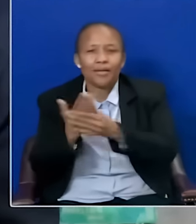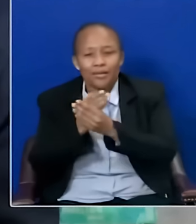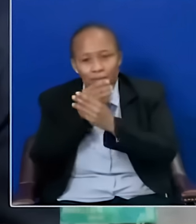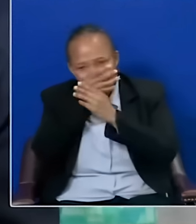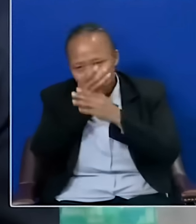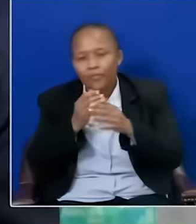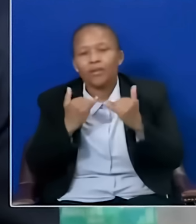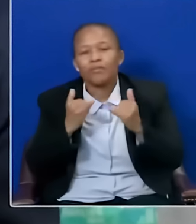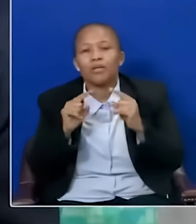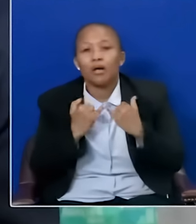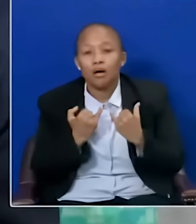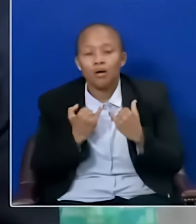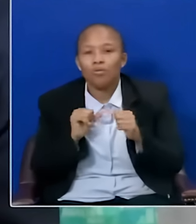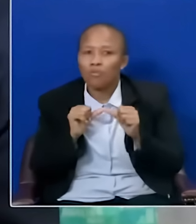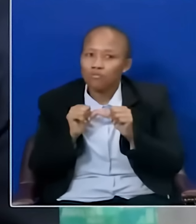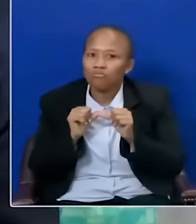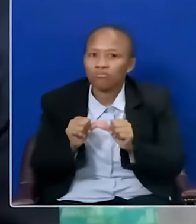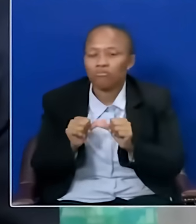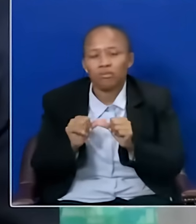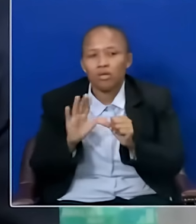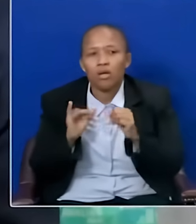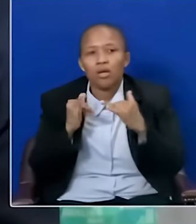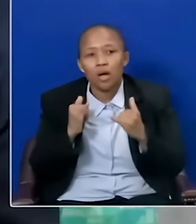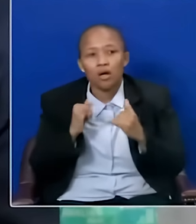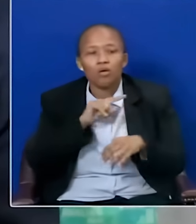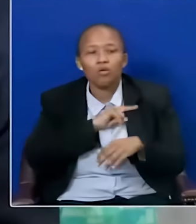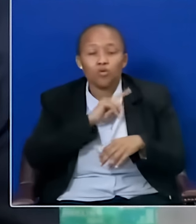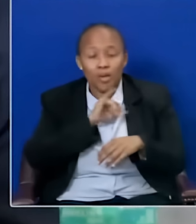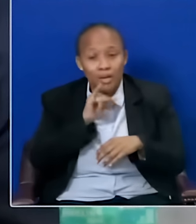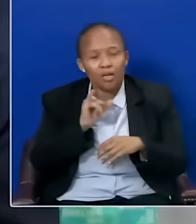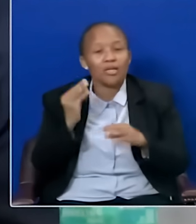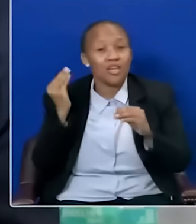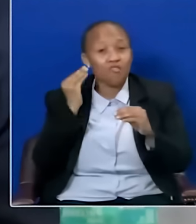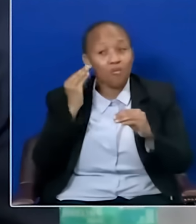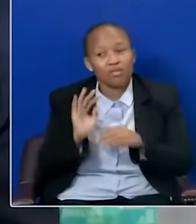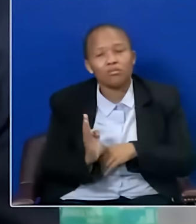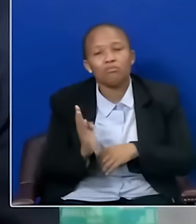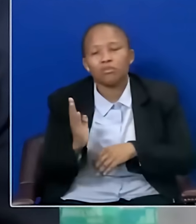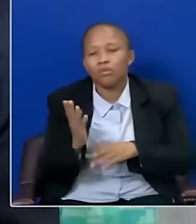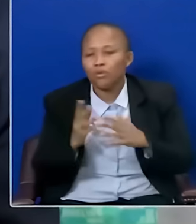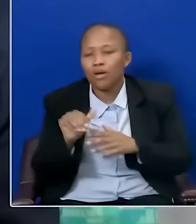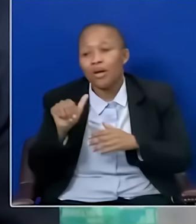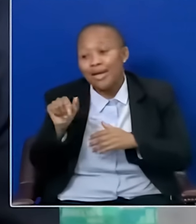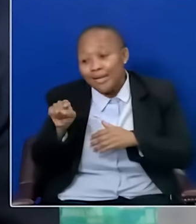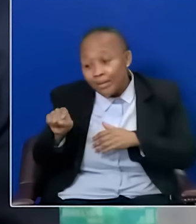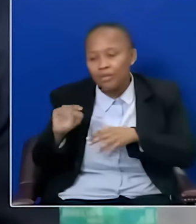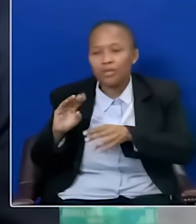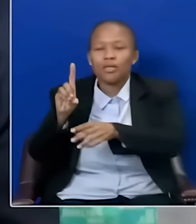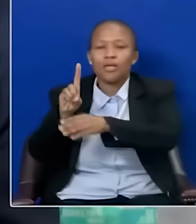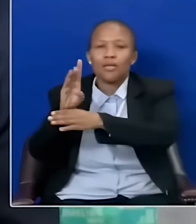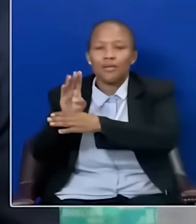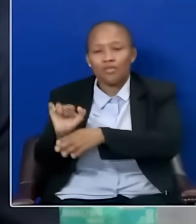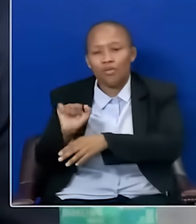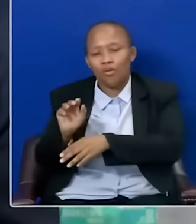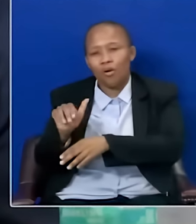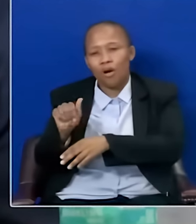specimens, as the specimen already existed on the IBIS database. She then took the case to